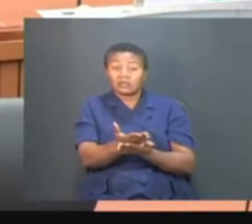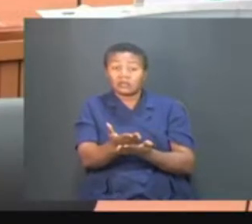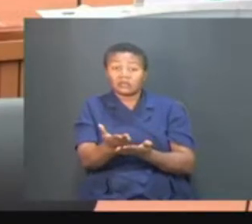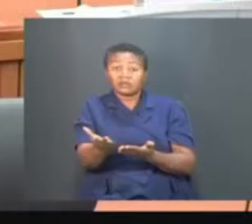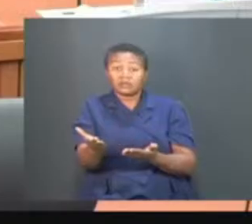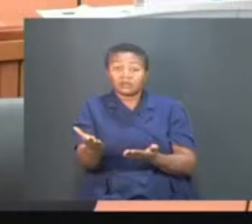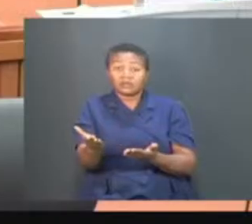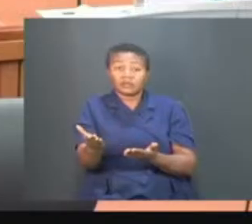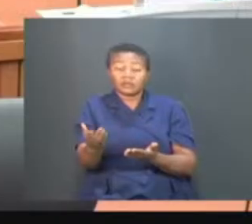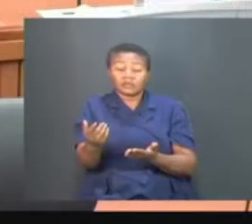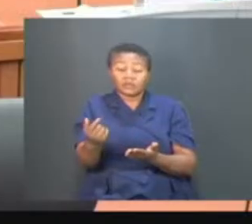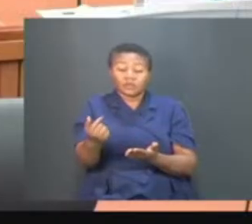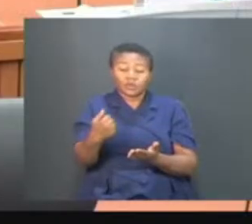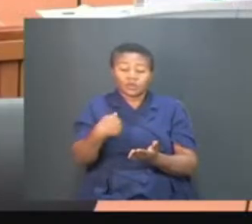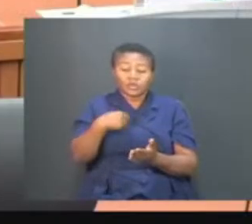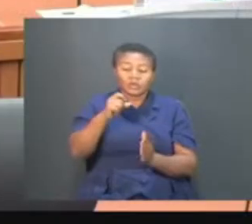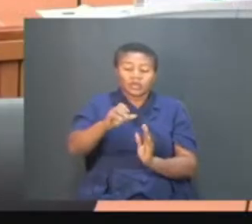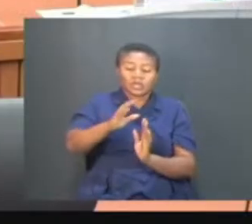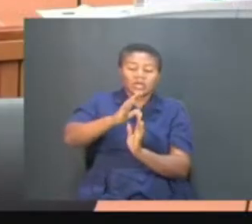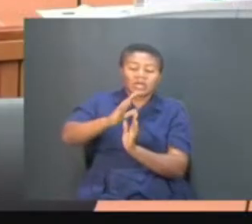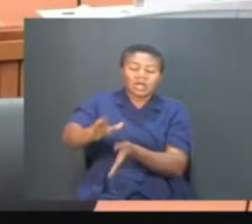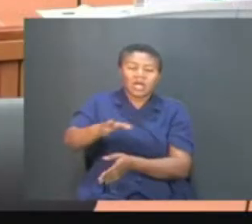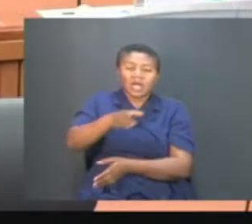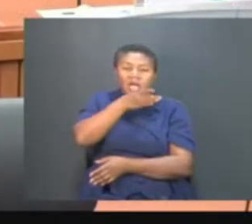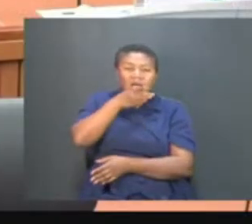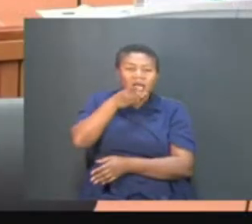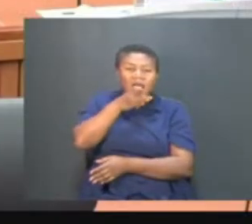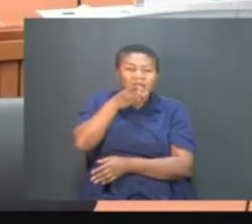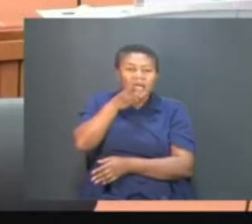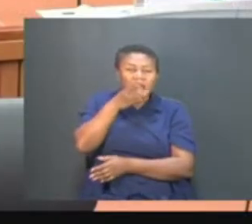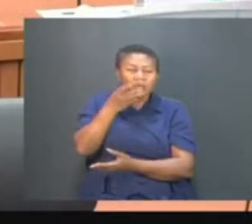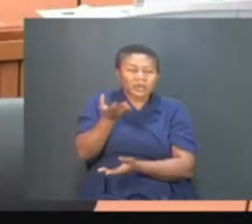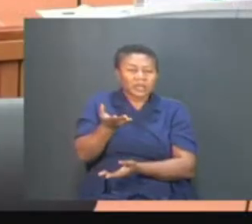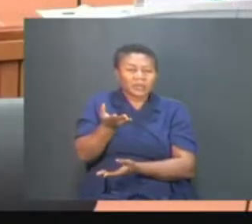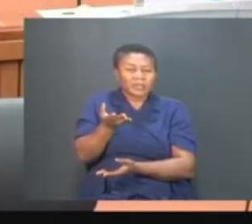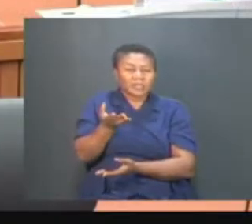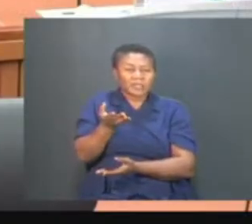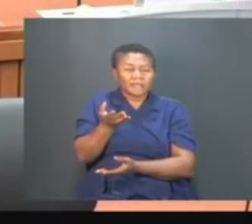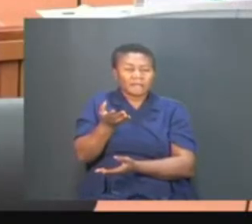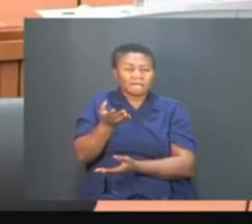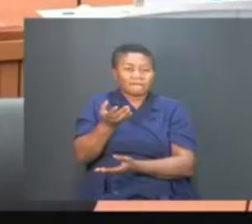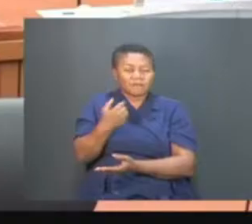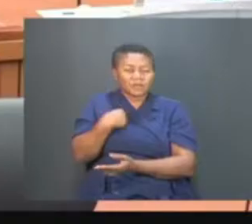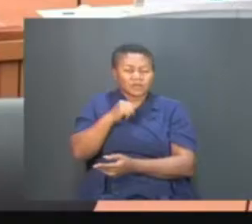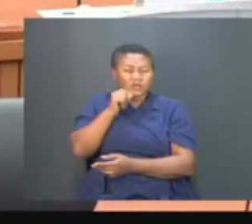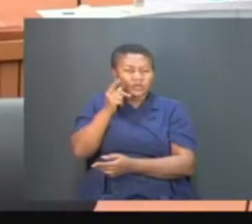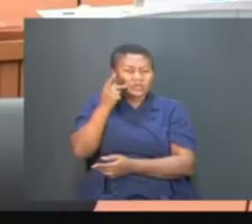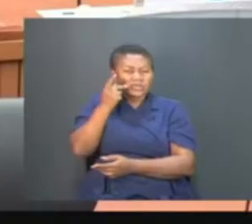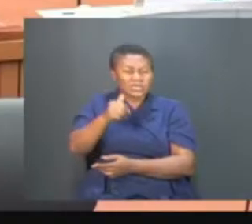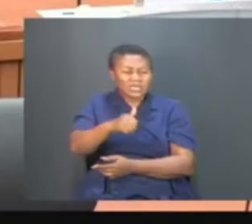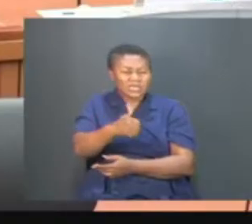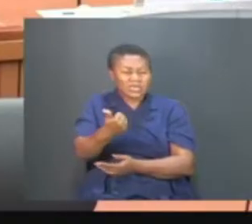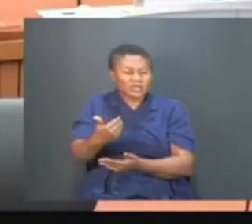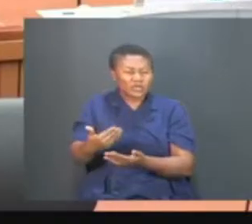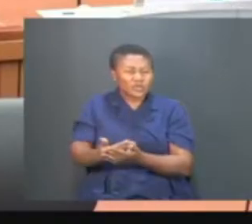to Agribusiness Ministry. I don't see anything new that